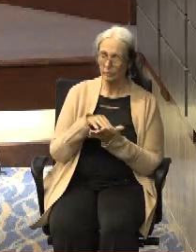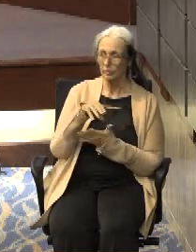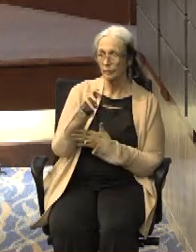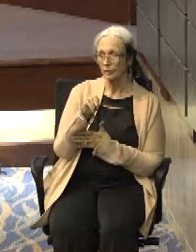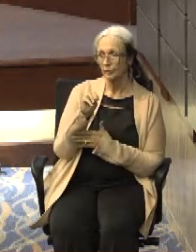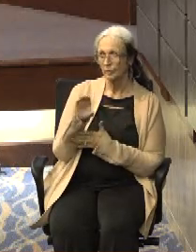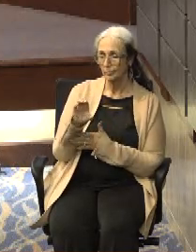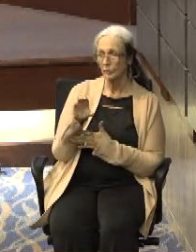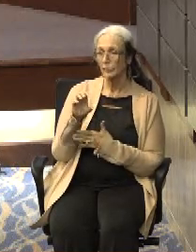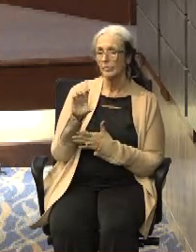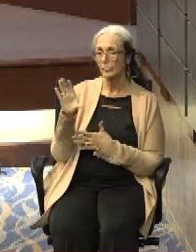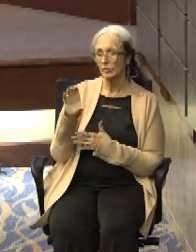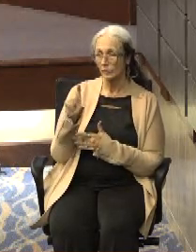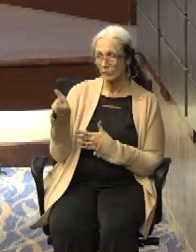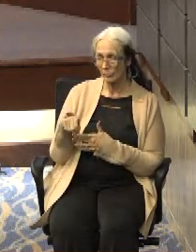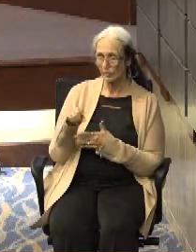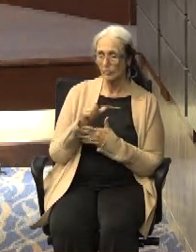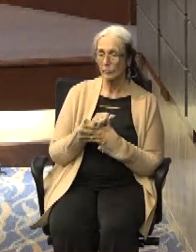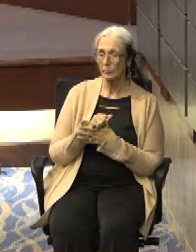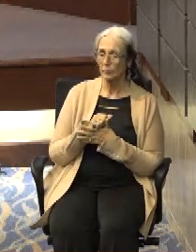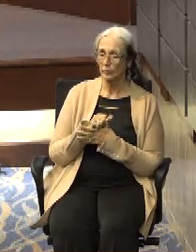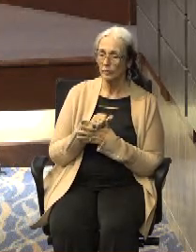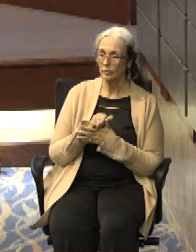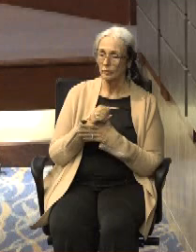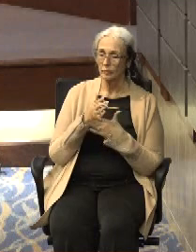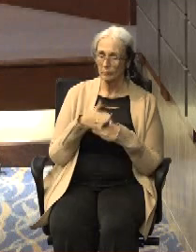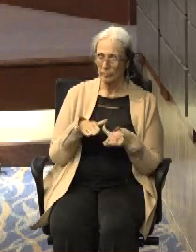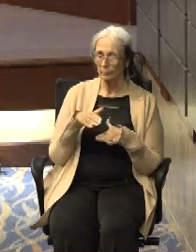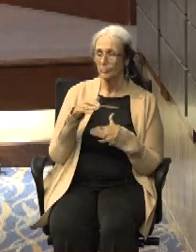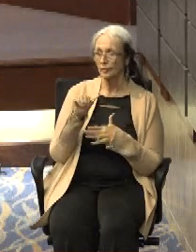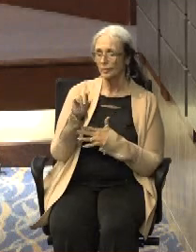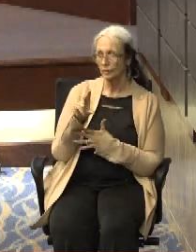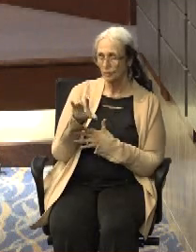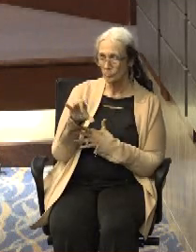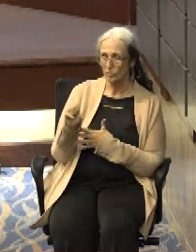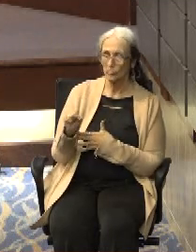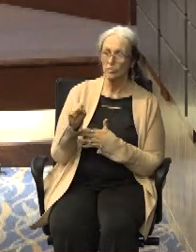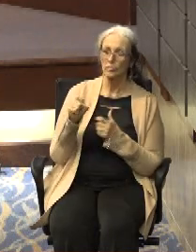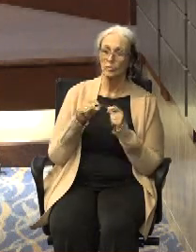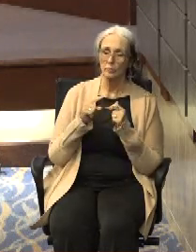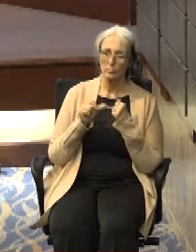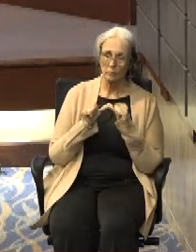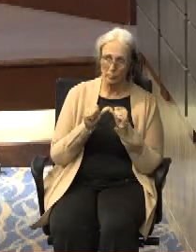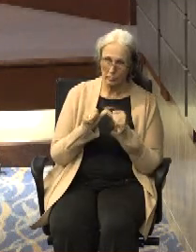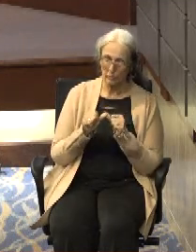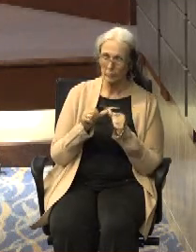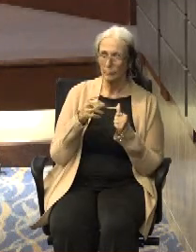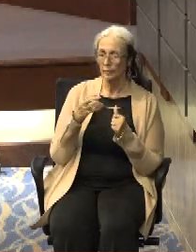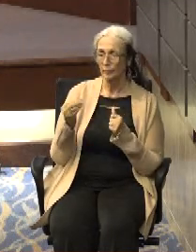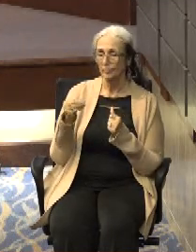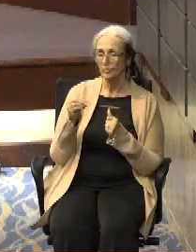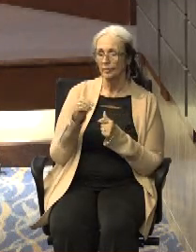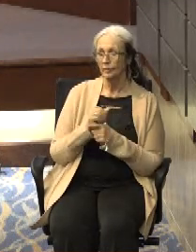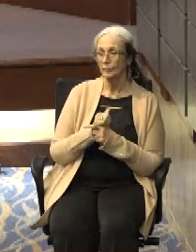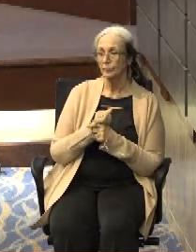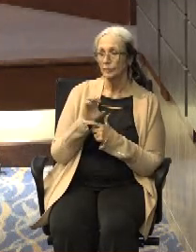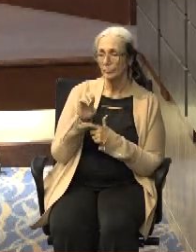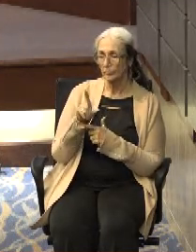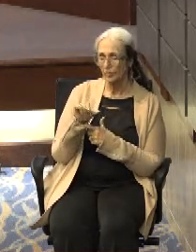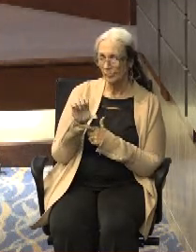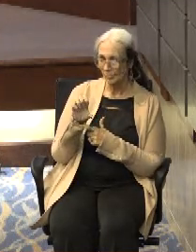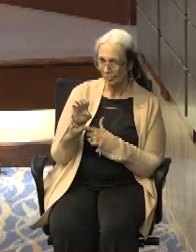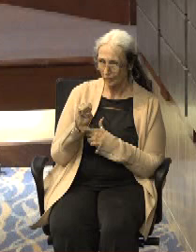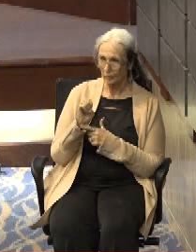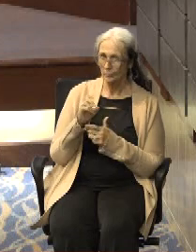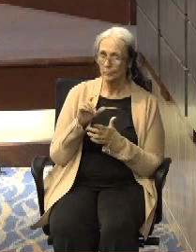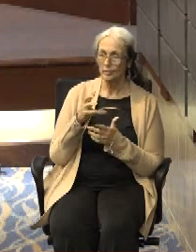of a 0.067 acres, finding no duty to maintain, authorizing the city manager to execute quitclaim deeds, providing a severability clause, and finally determining